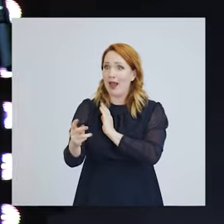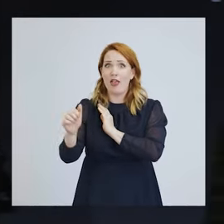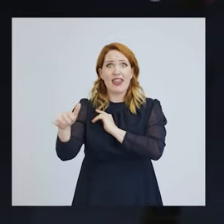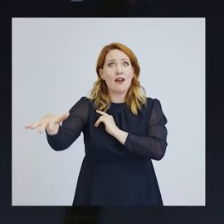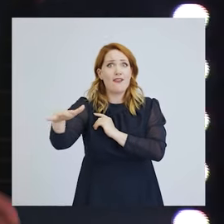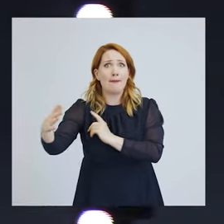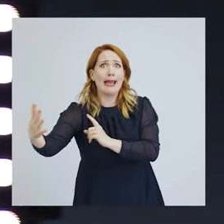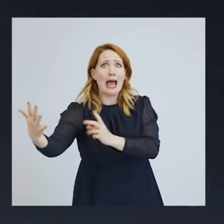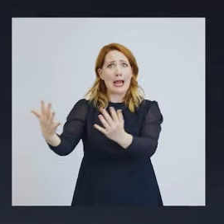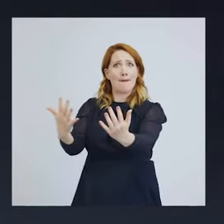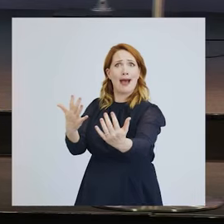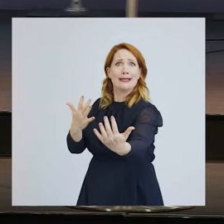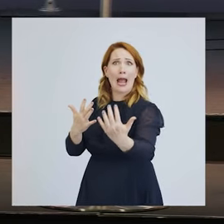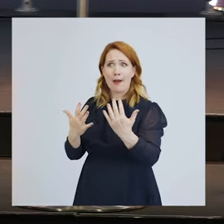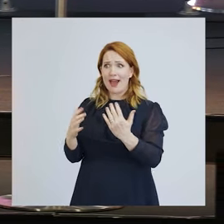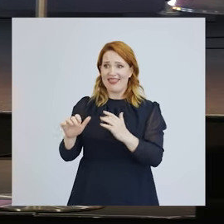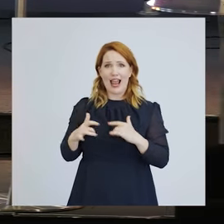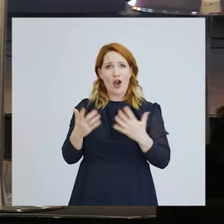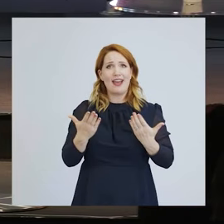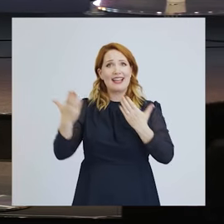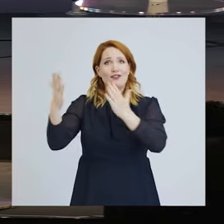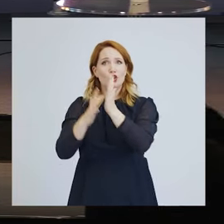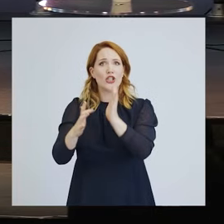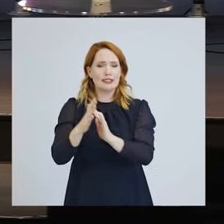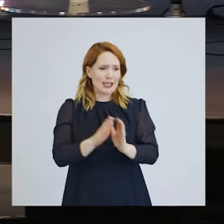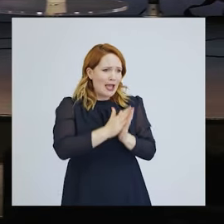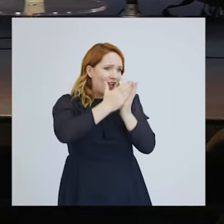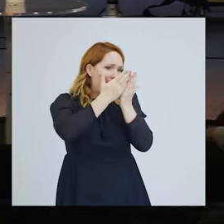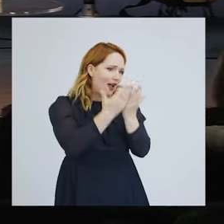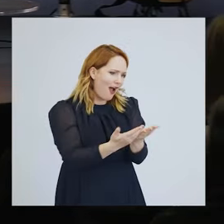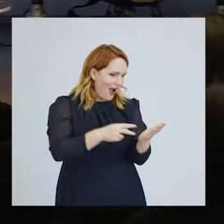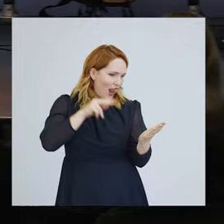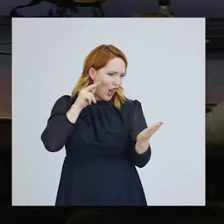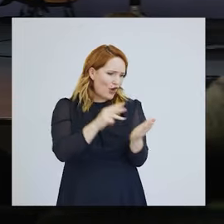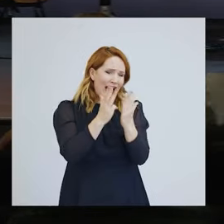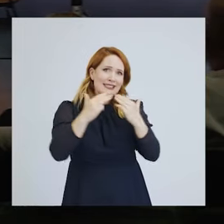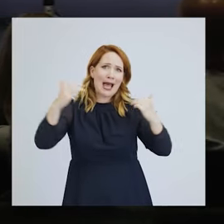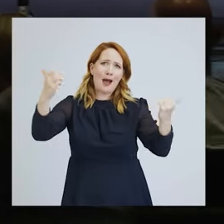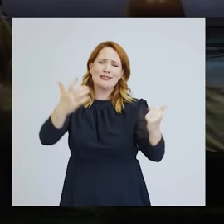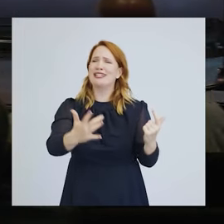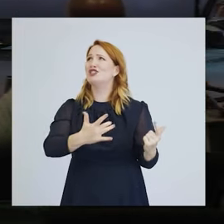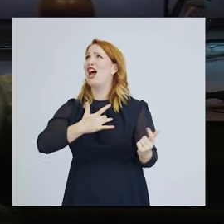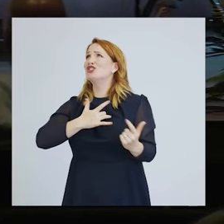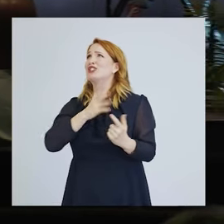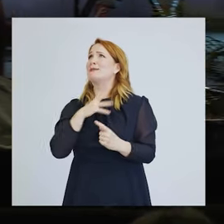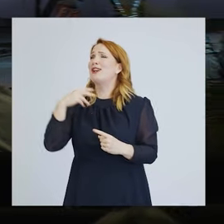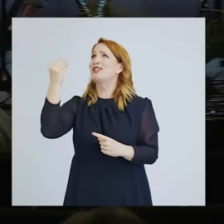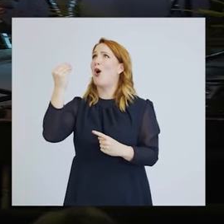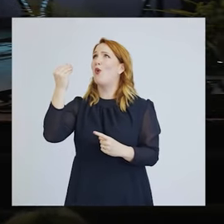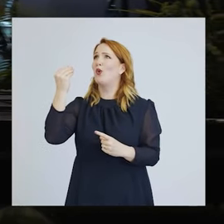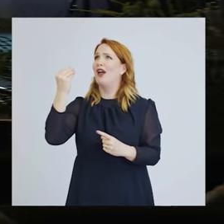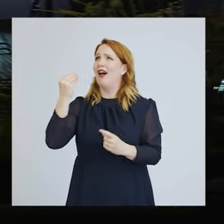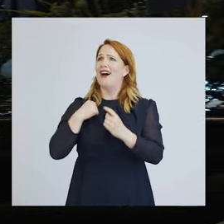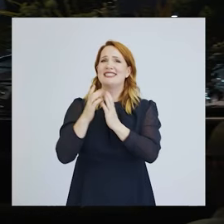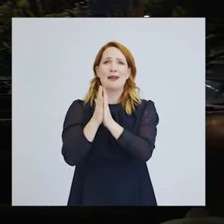end up being able to pray for them and they bring their families along and they give their lives to Jesus. I open my Bible and I